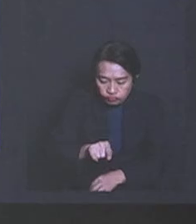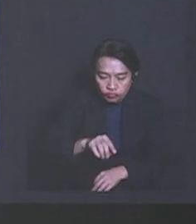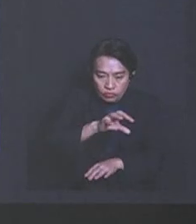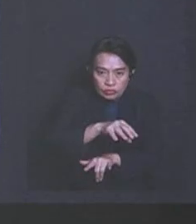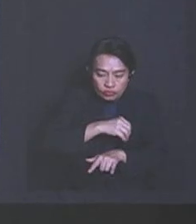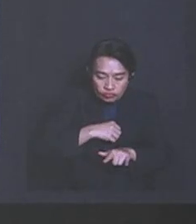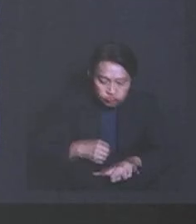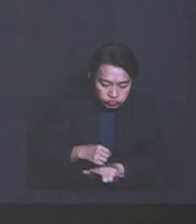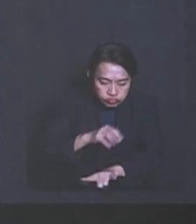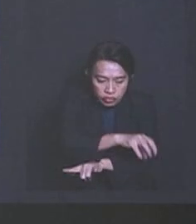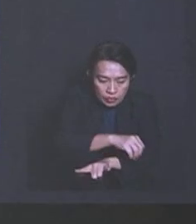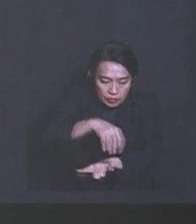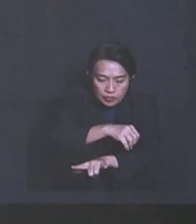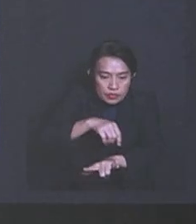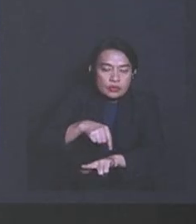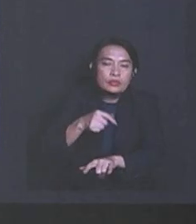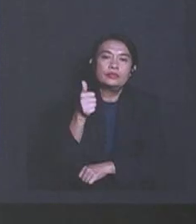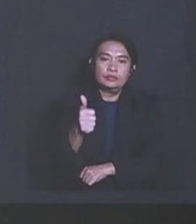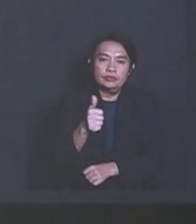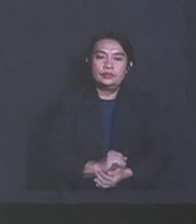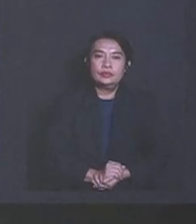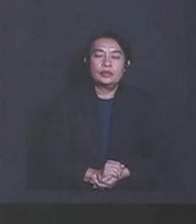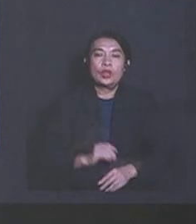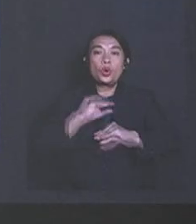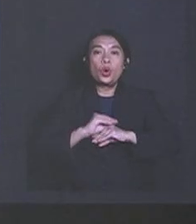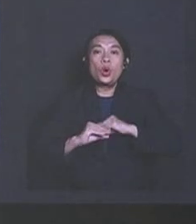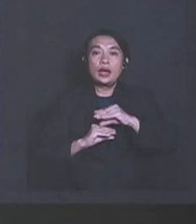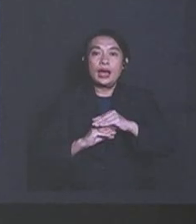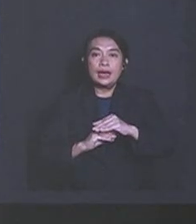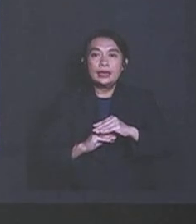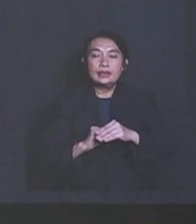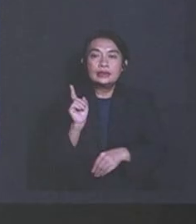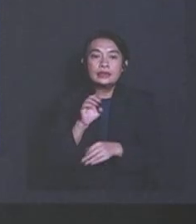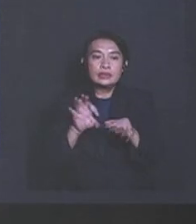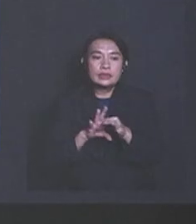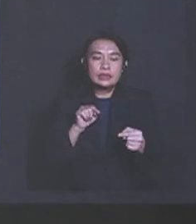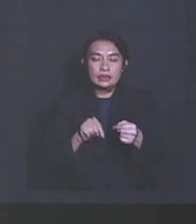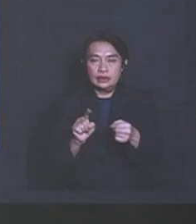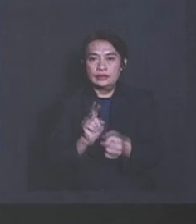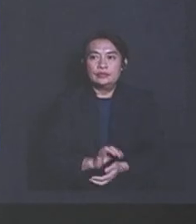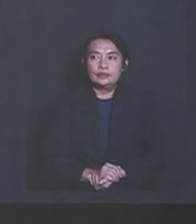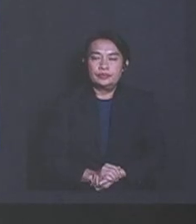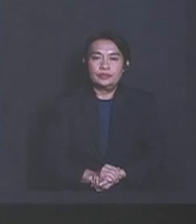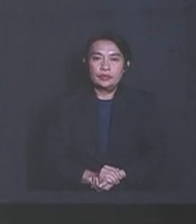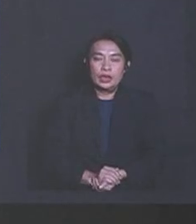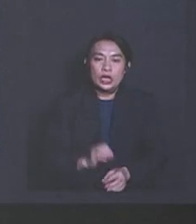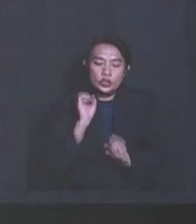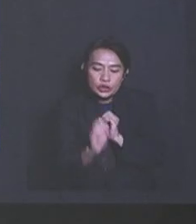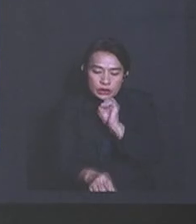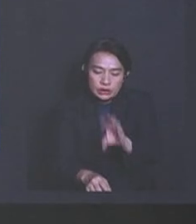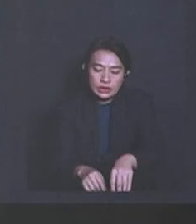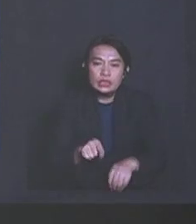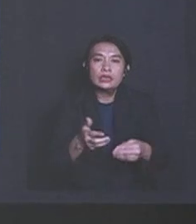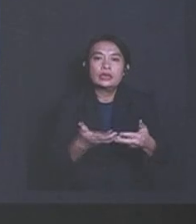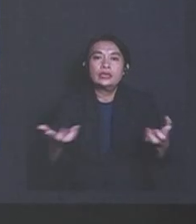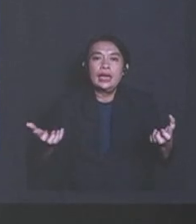We also have a project called Mai The Ruam, which is the separation of the garbage, separation of the waste, to ensure